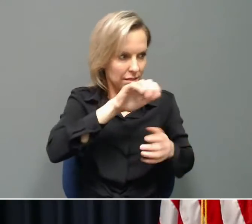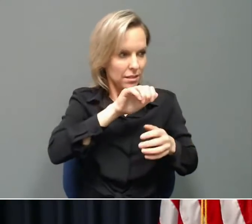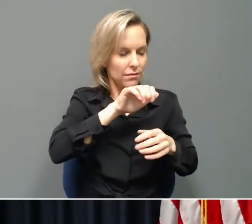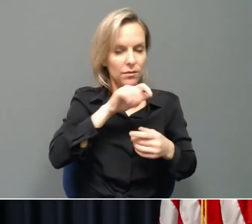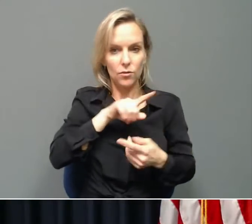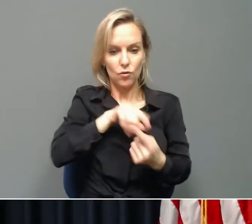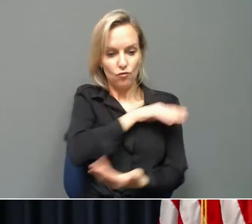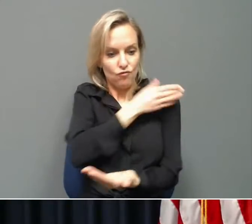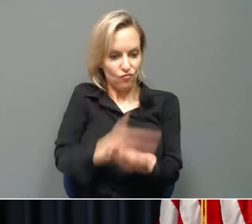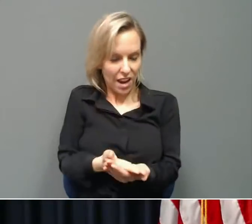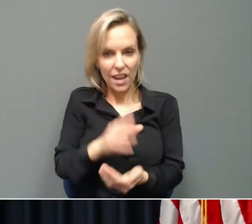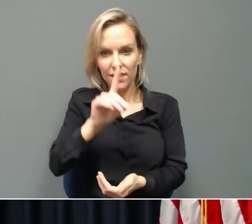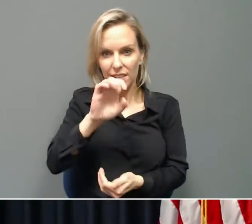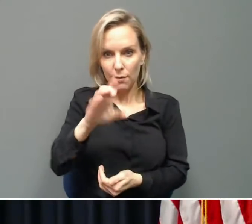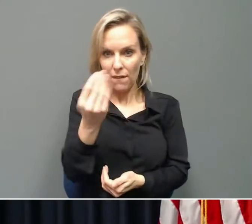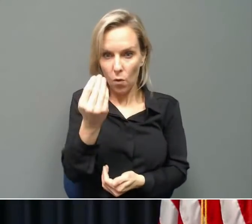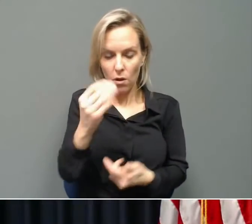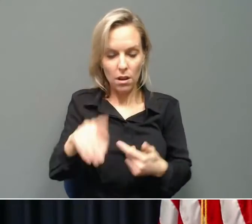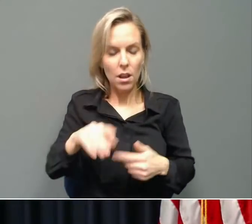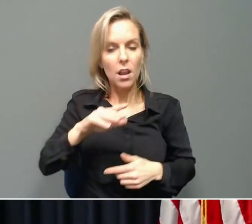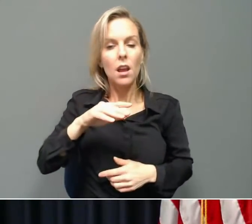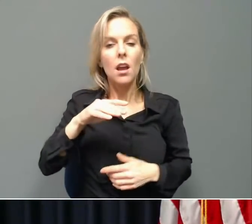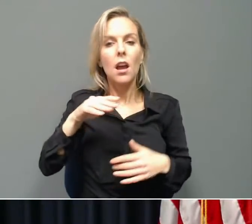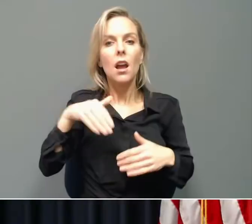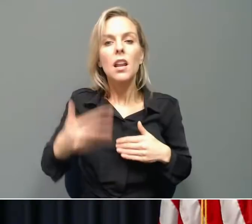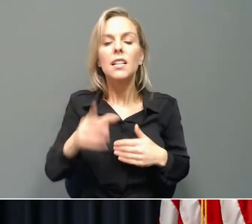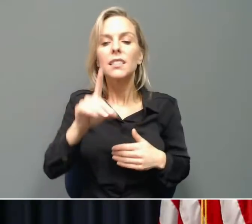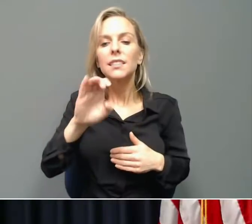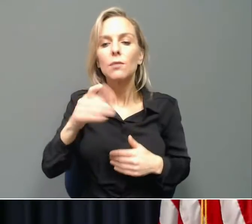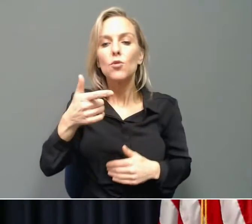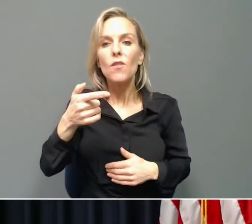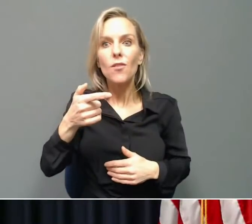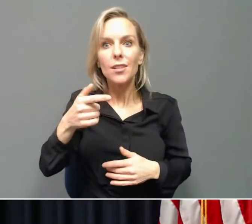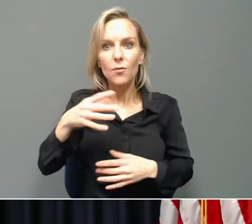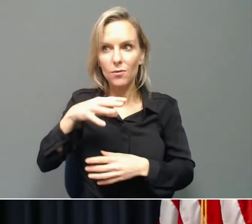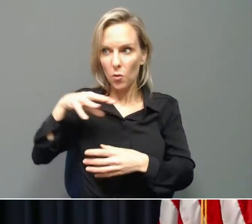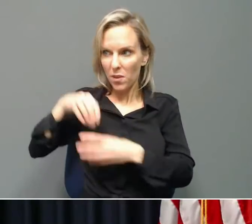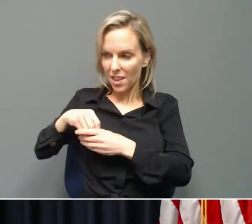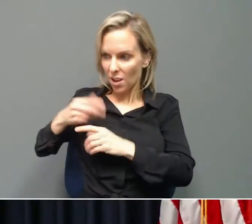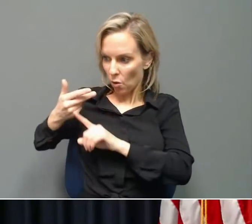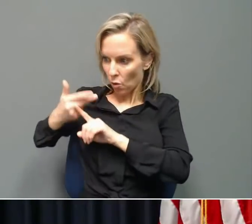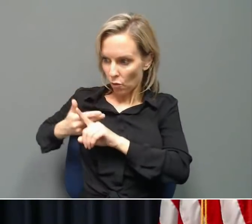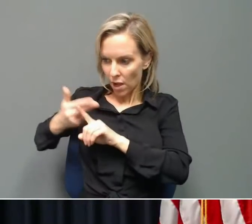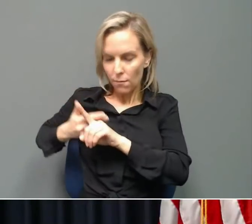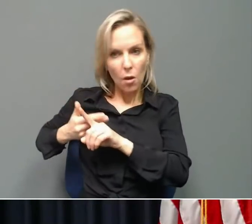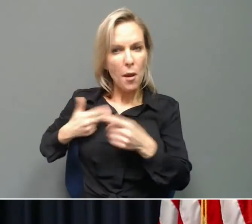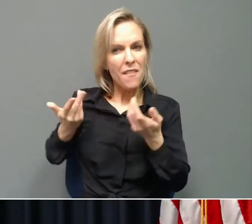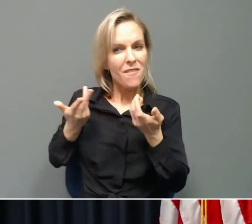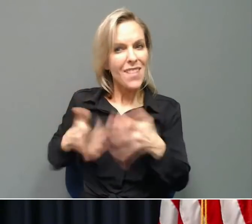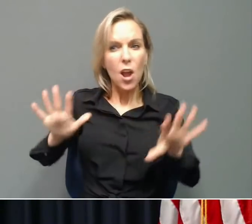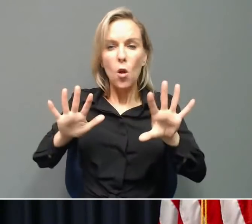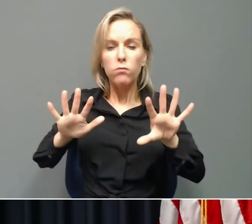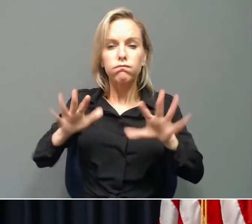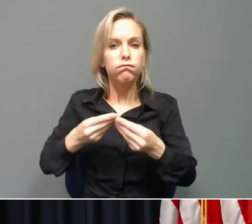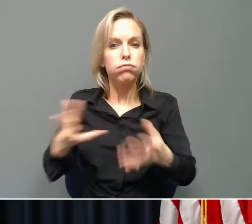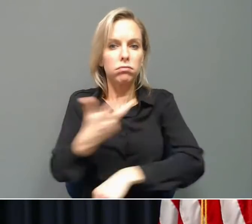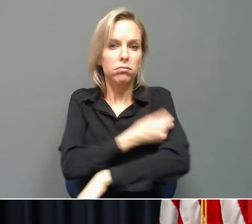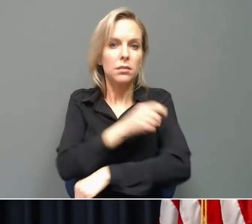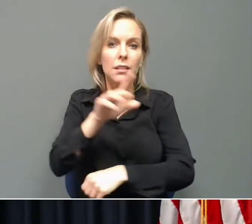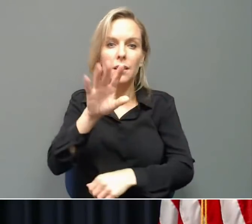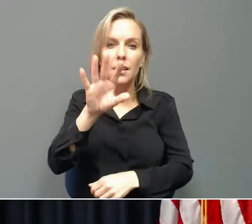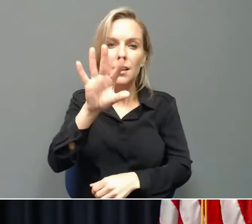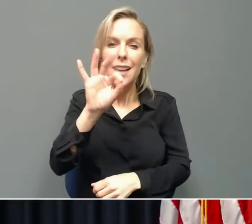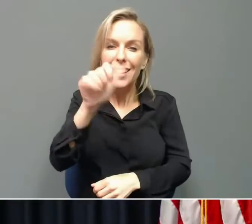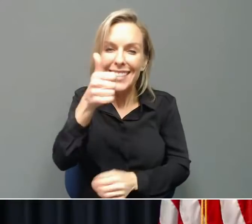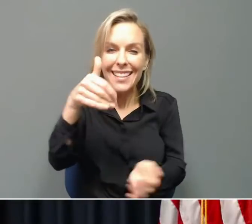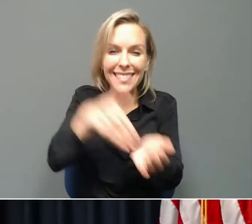The second one, December 21st. In less than 3 months, we've immunized over 910,000